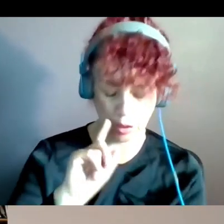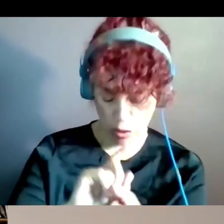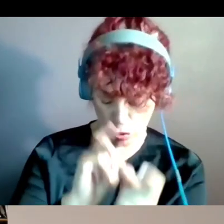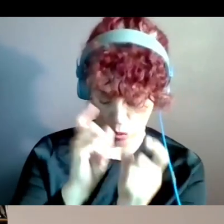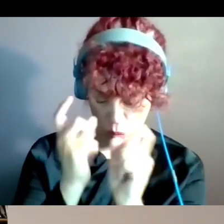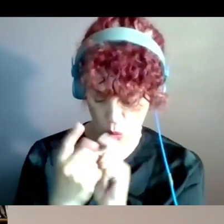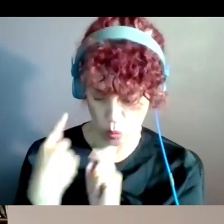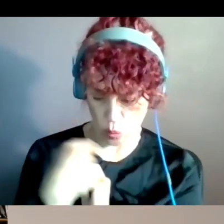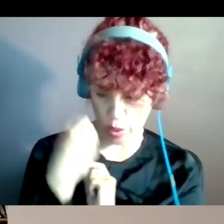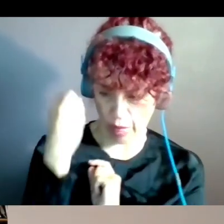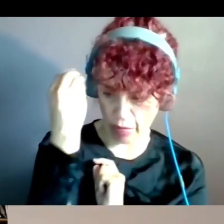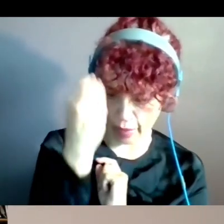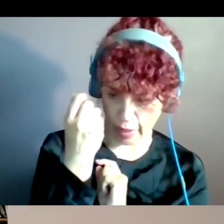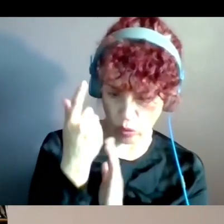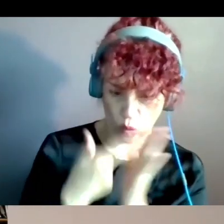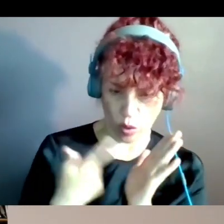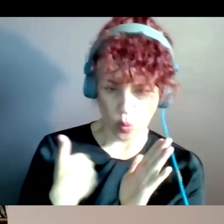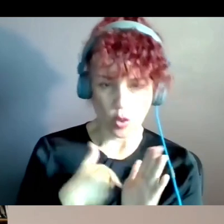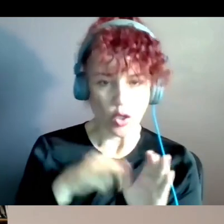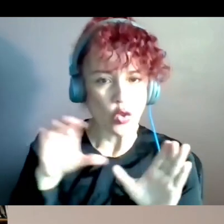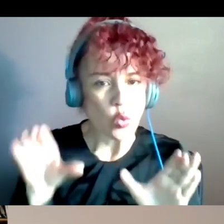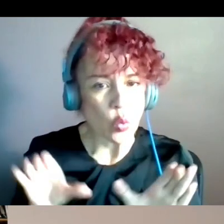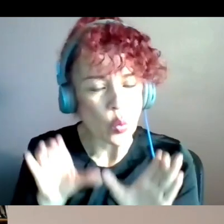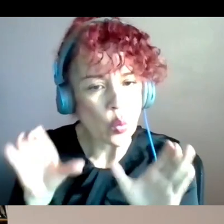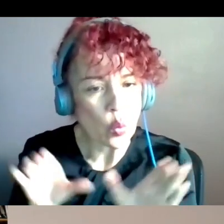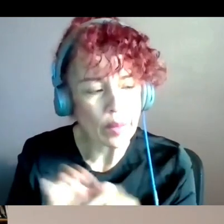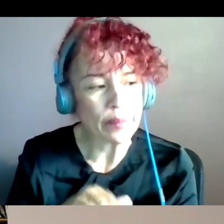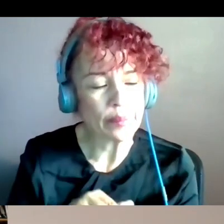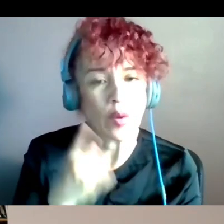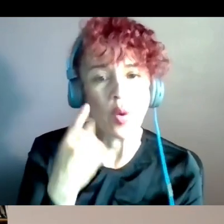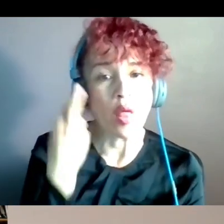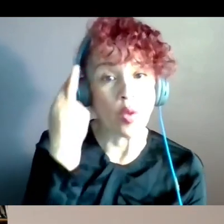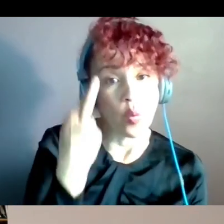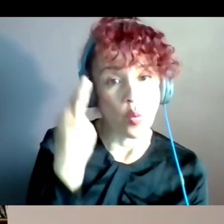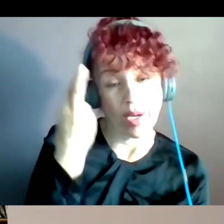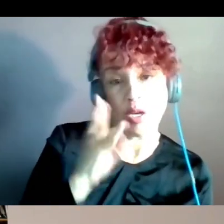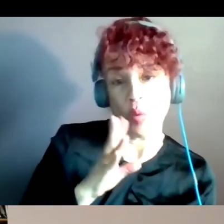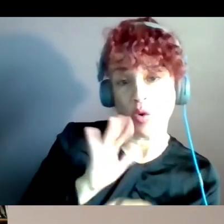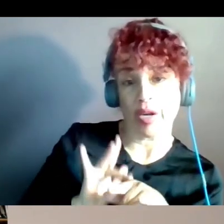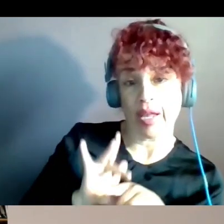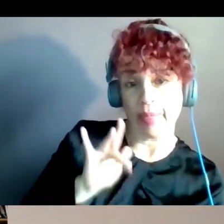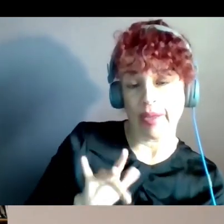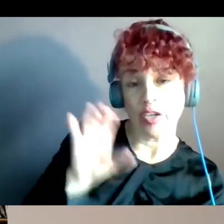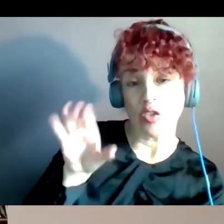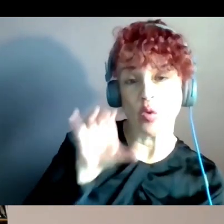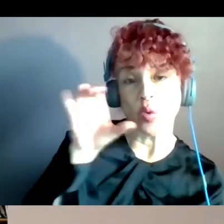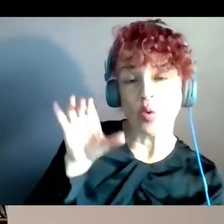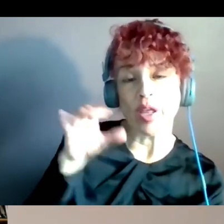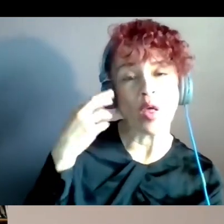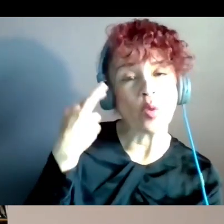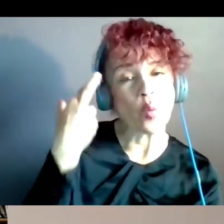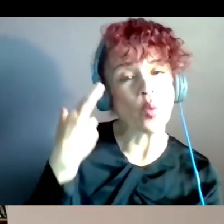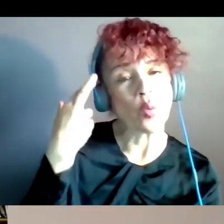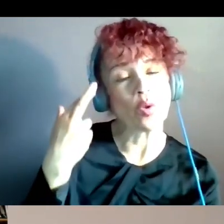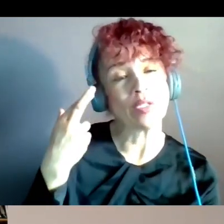what I'm doing. oh, One of the reasons I spoke a little earlier about creating Christmas ornaments. One of the reasons I got